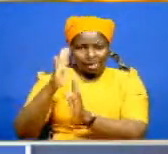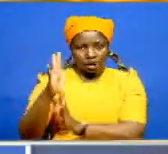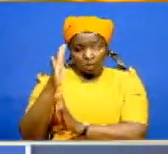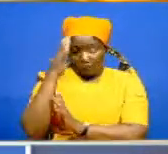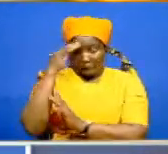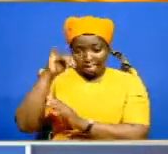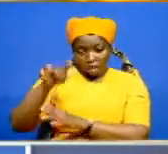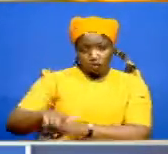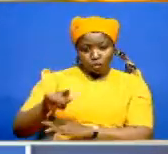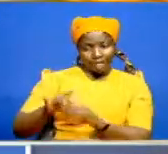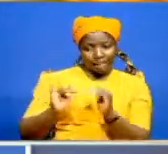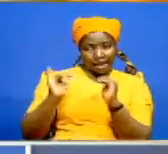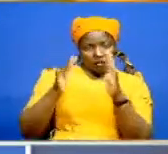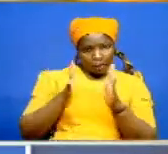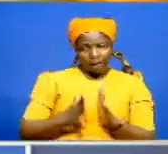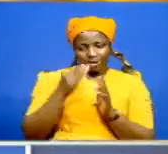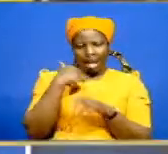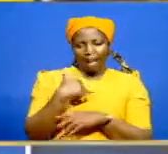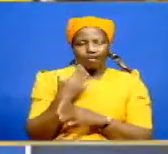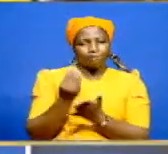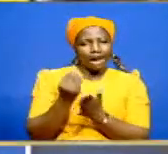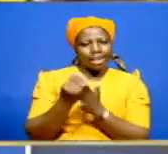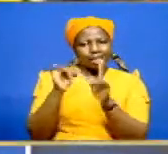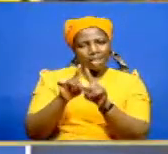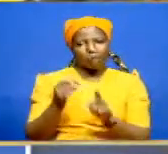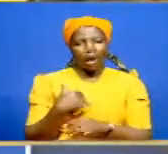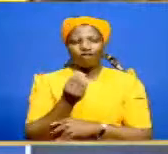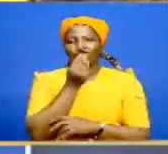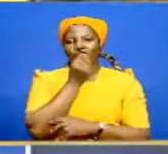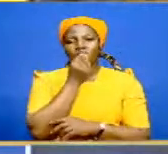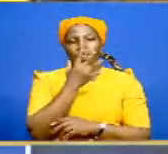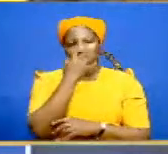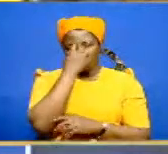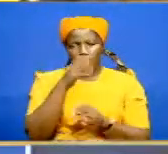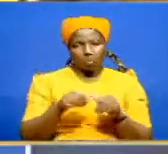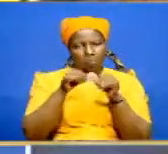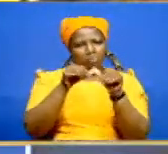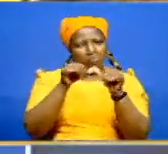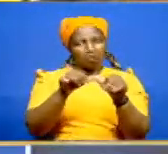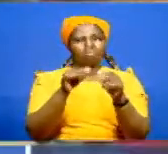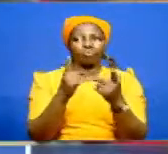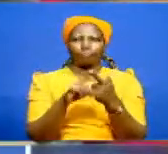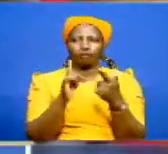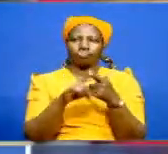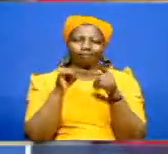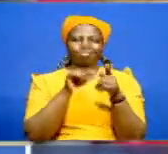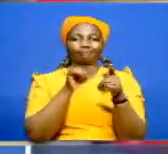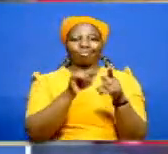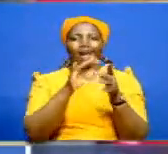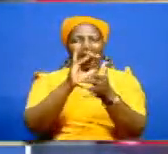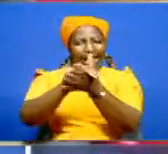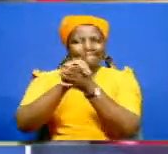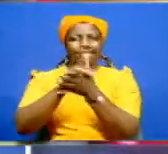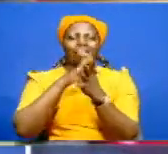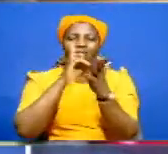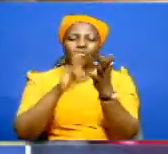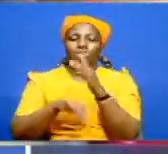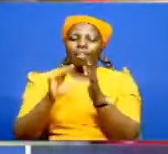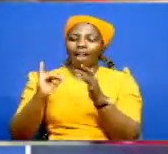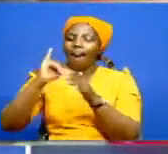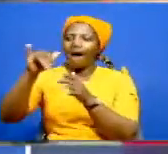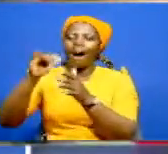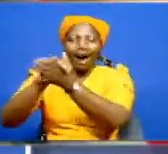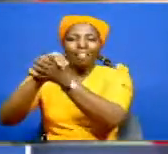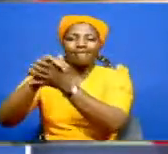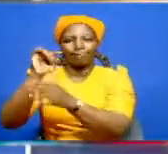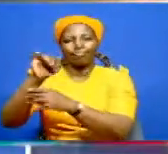na pesa mfukoni na ako na chakula. Ruto continued to read mischief in the handshake, arguing that it is derailing the Jubilee